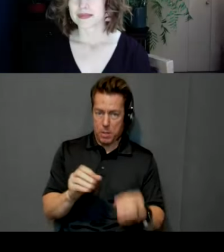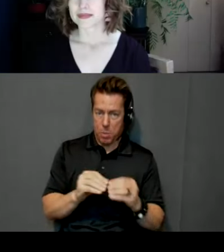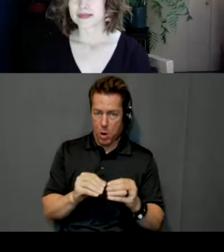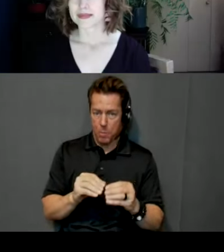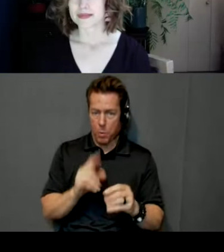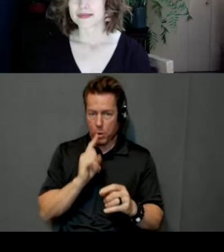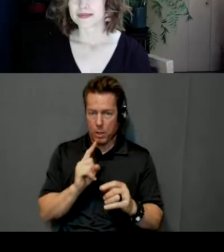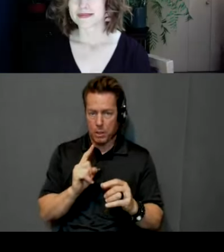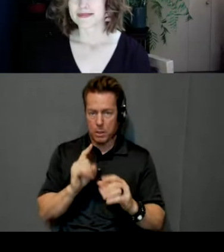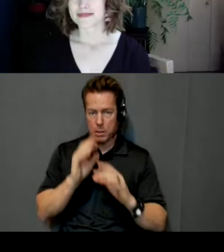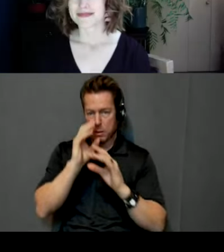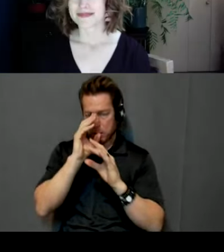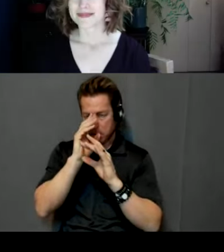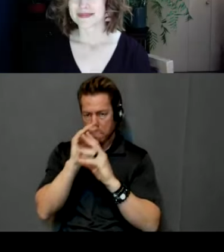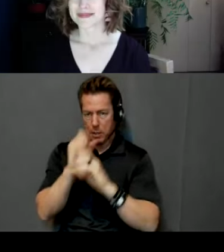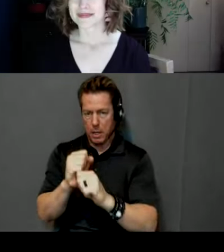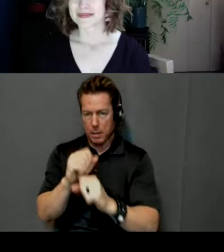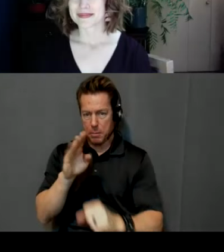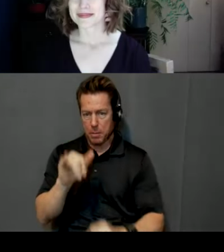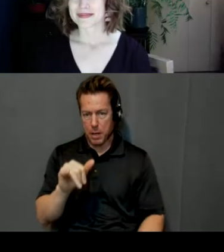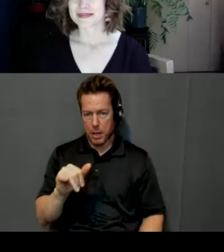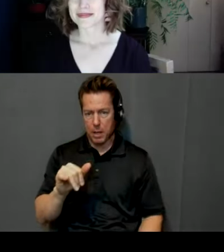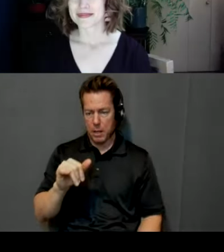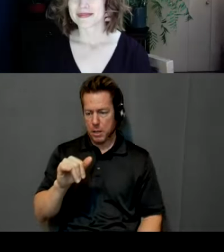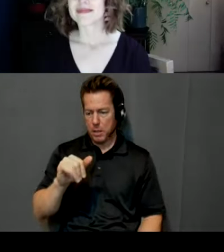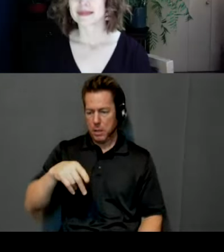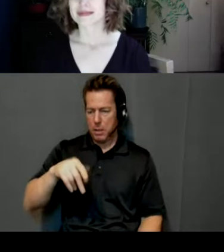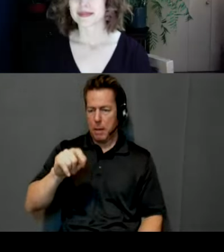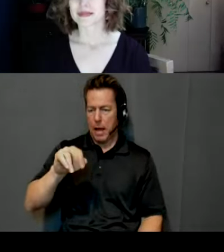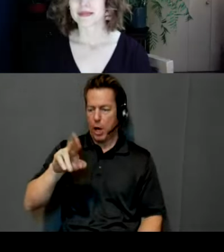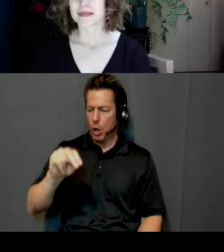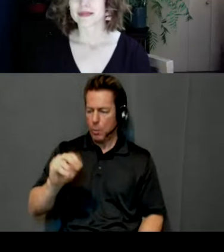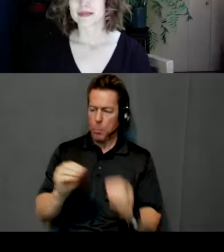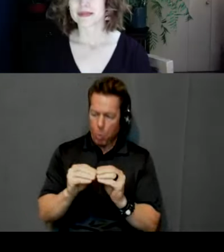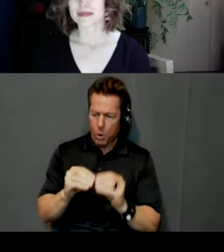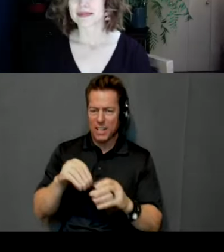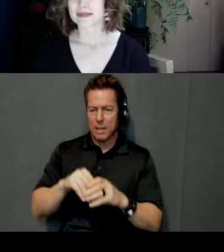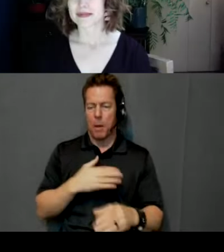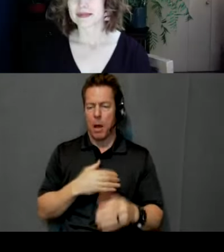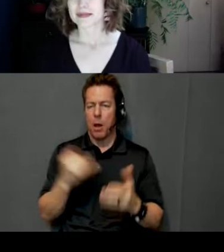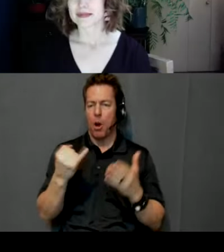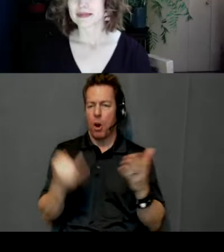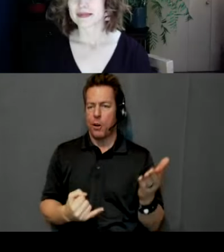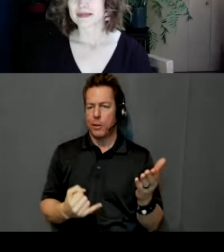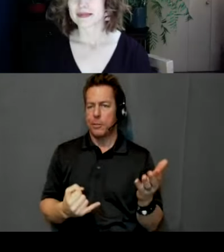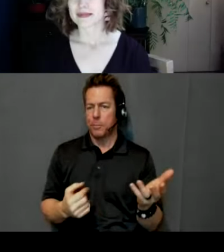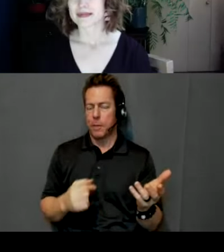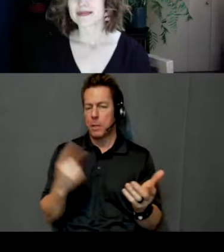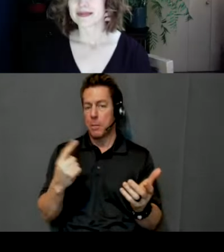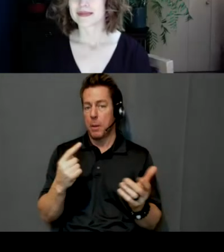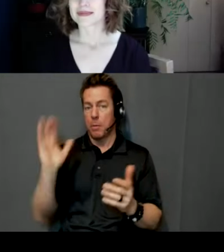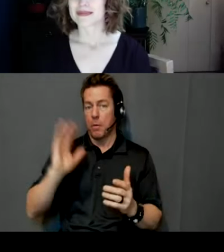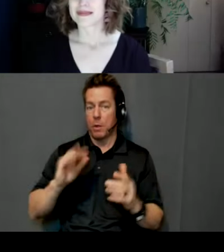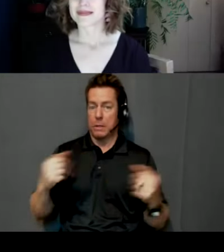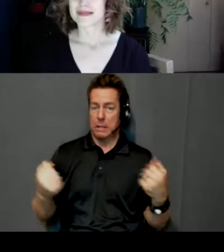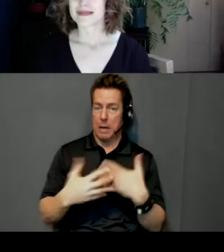really excited by putting pattern in my work. So I think it's something that scared me before, but the more